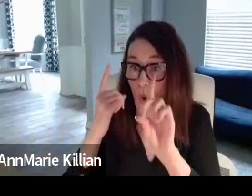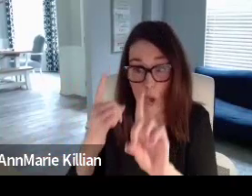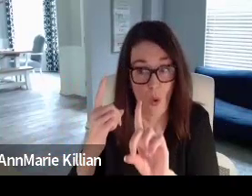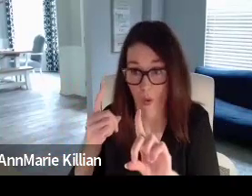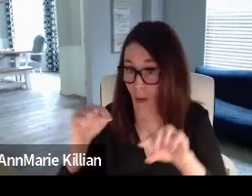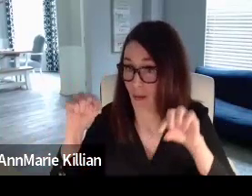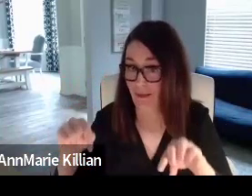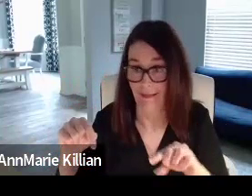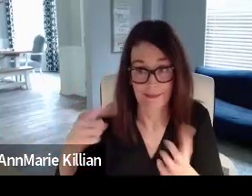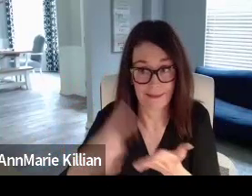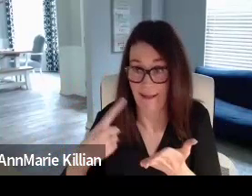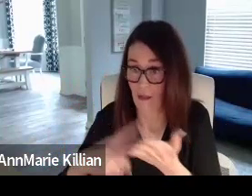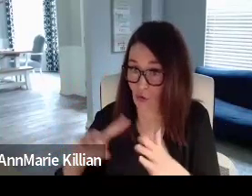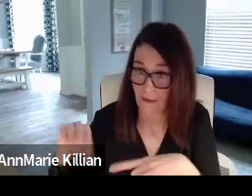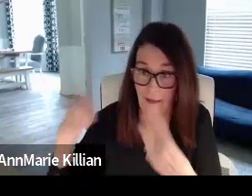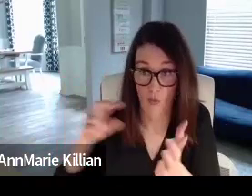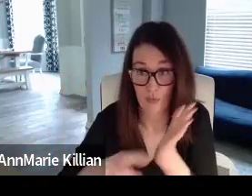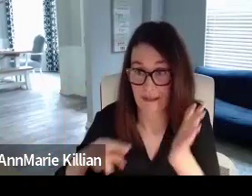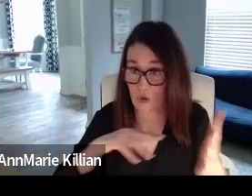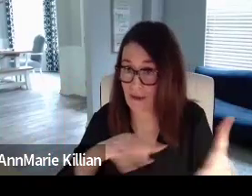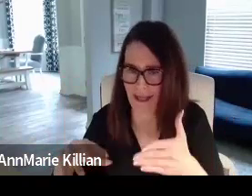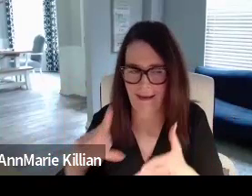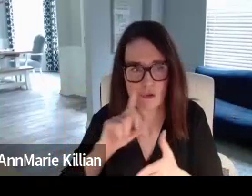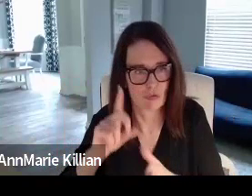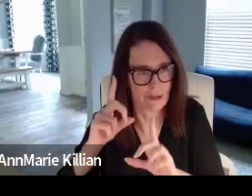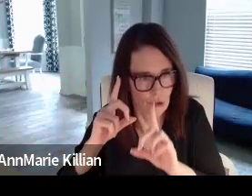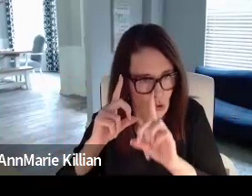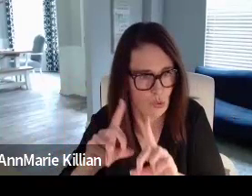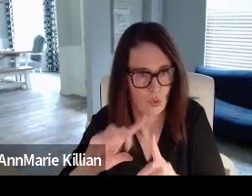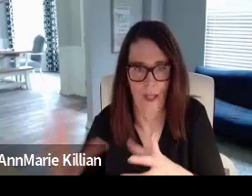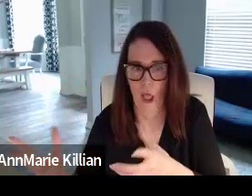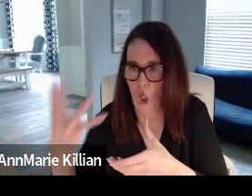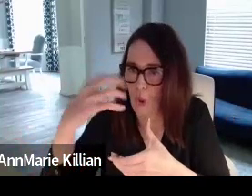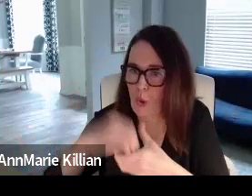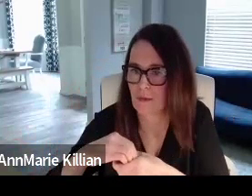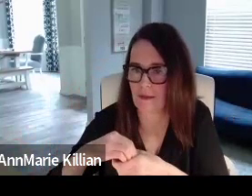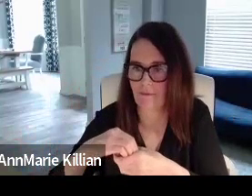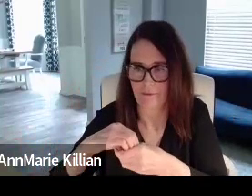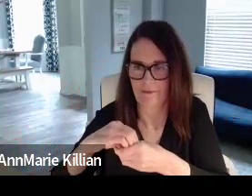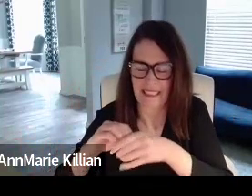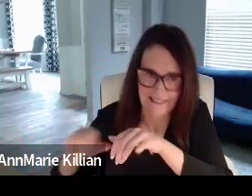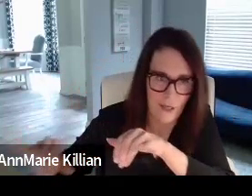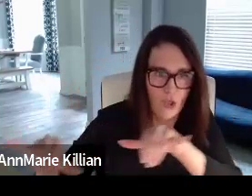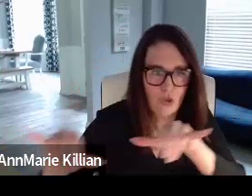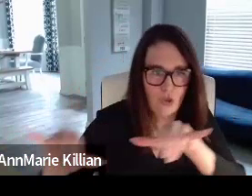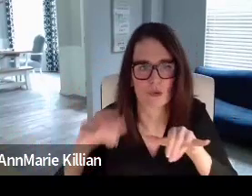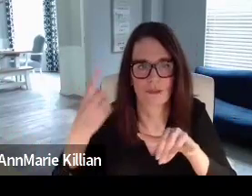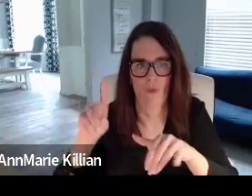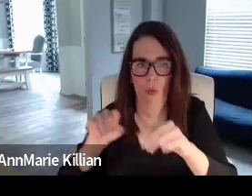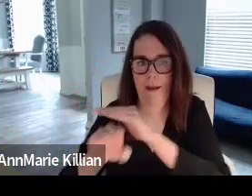language users. Our goals, we act on our counterparts to ensure